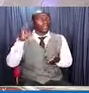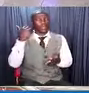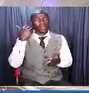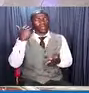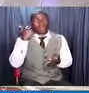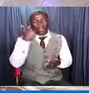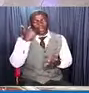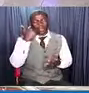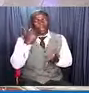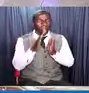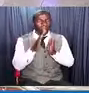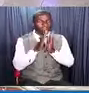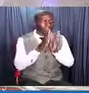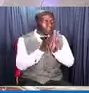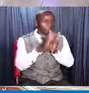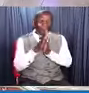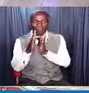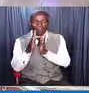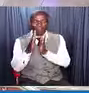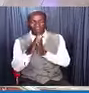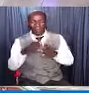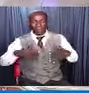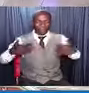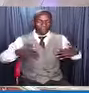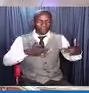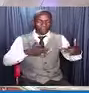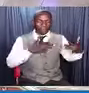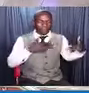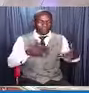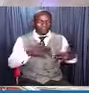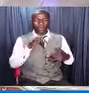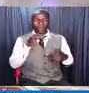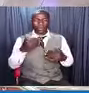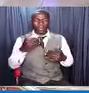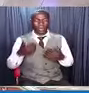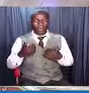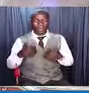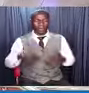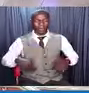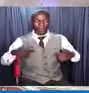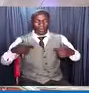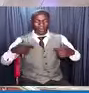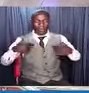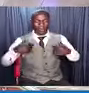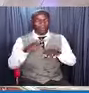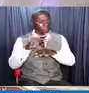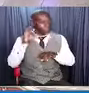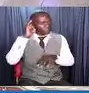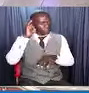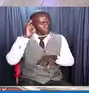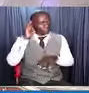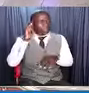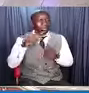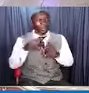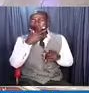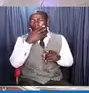then he was sick. Ameomba dua. He has prayed. Amechangamuka. And he is joyful. Hajapata nafuu. He has not got well. Amepiga simu. He has called.